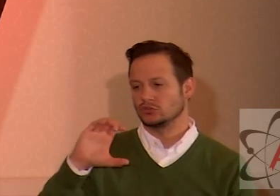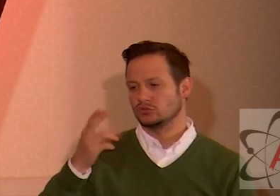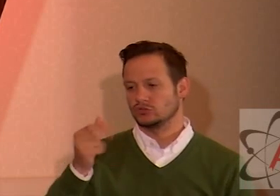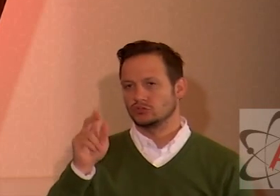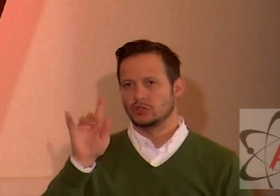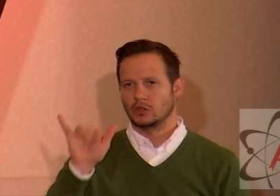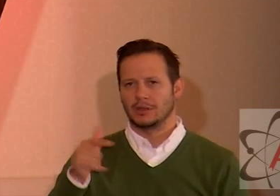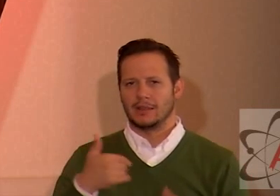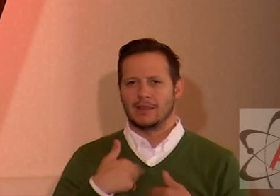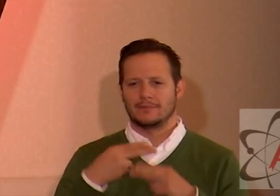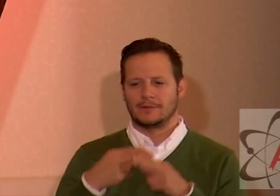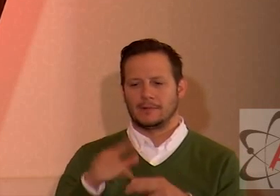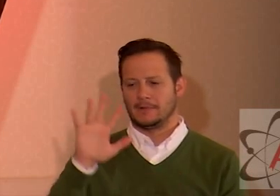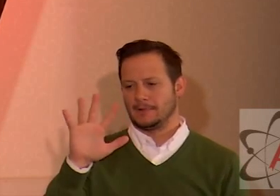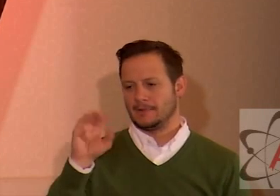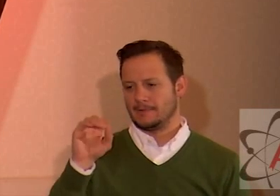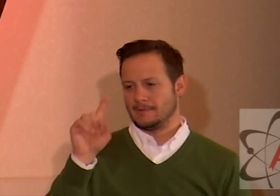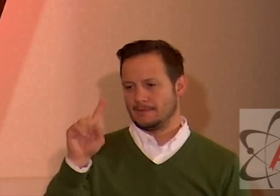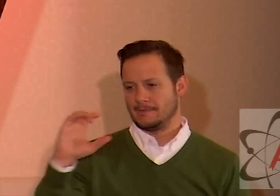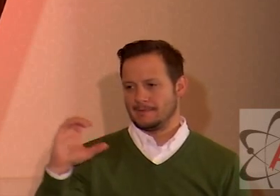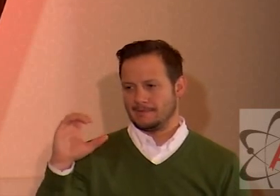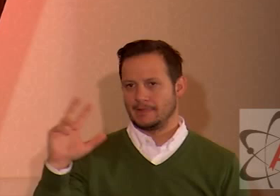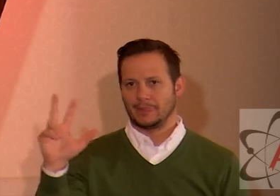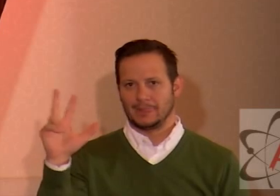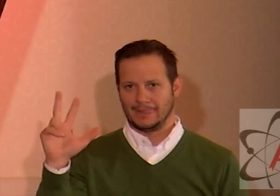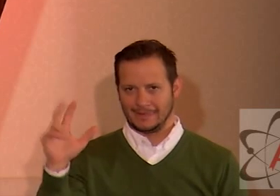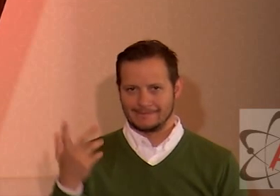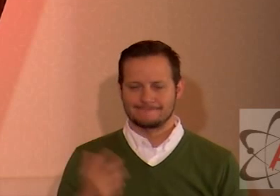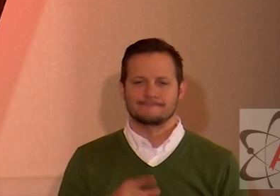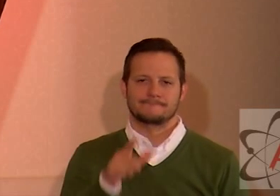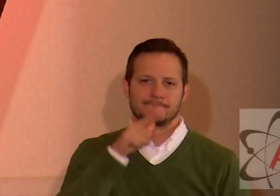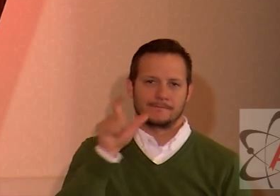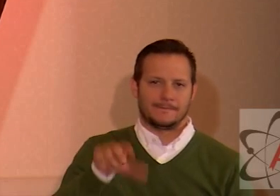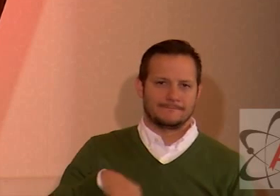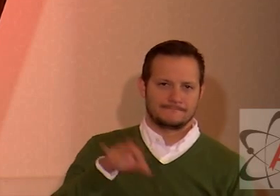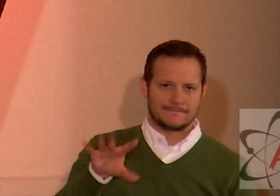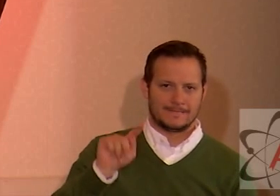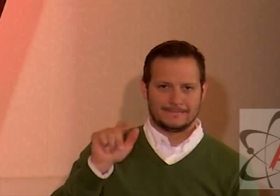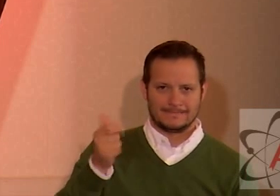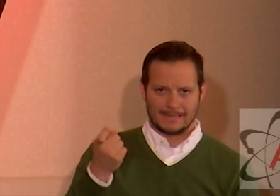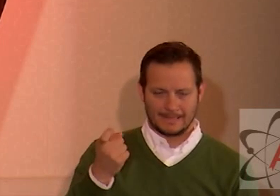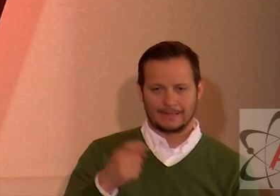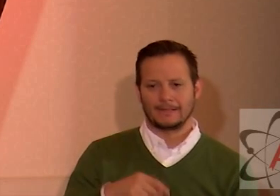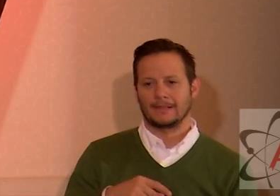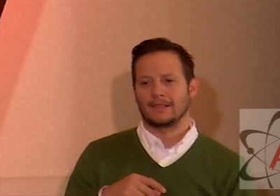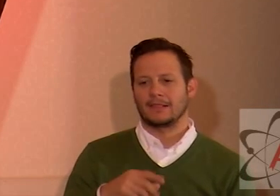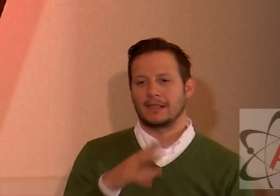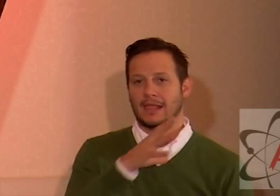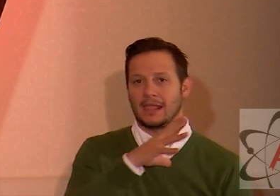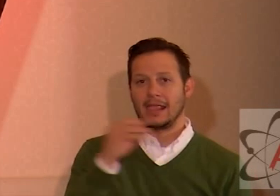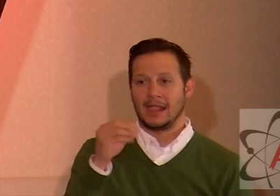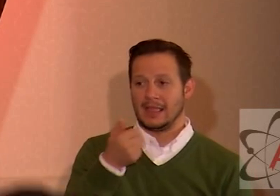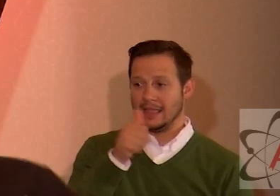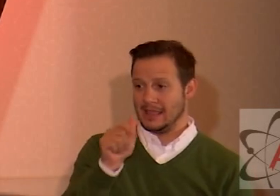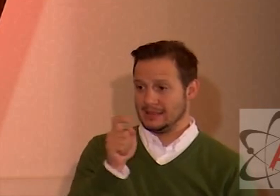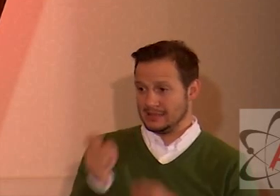called a 501c3 exemption, which means they don't have to pay any taxes, and contributions to them are tax